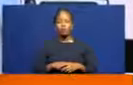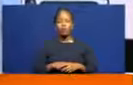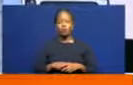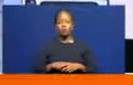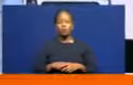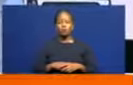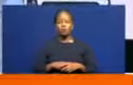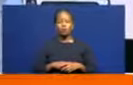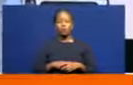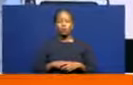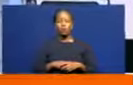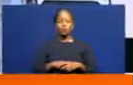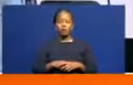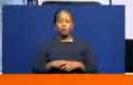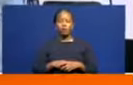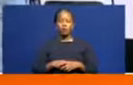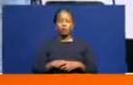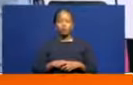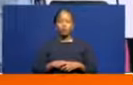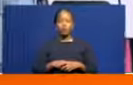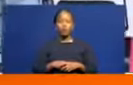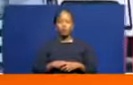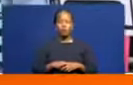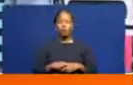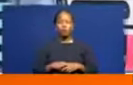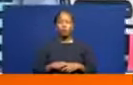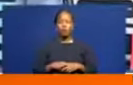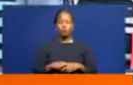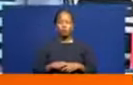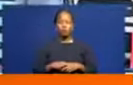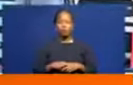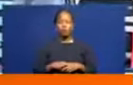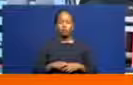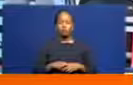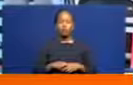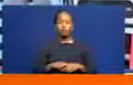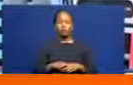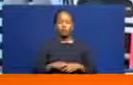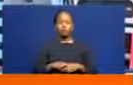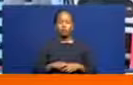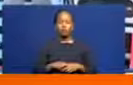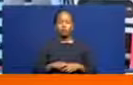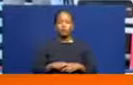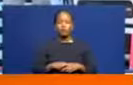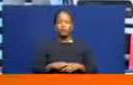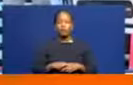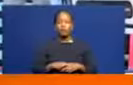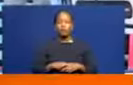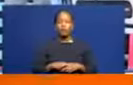step forward. Here they are, please congratulate them.